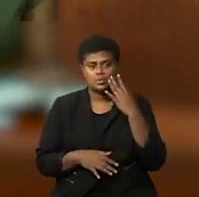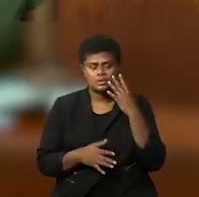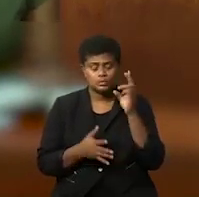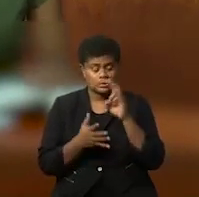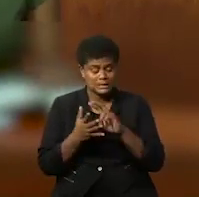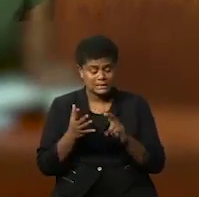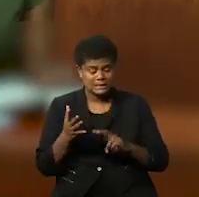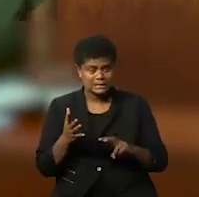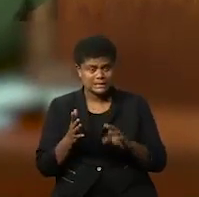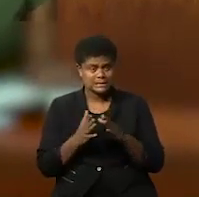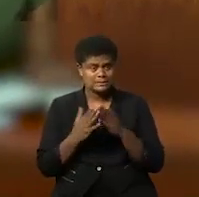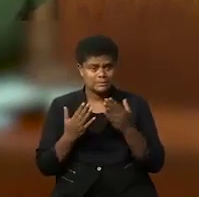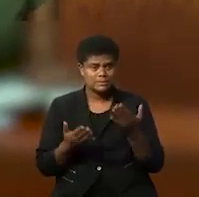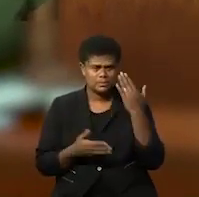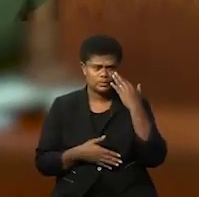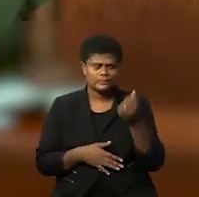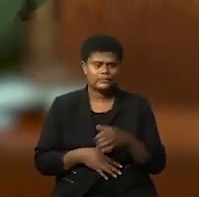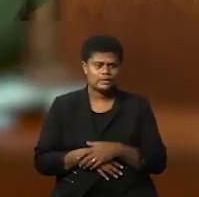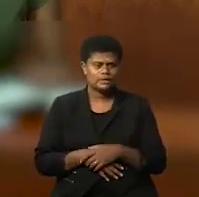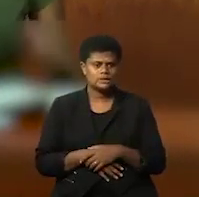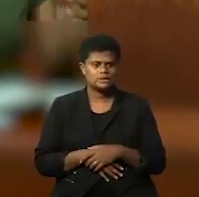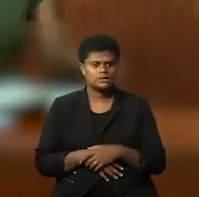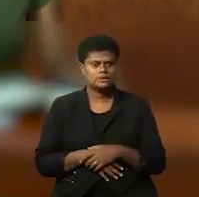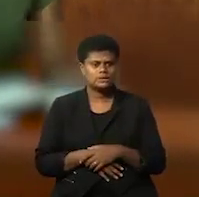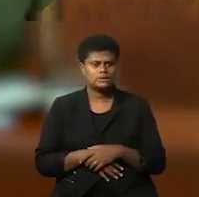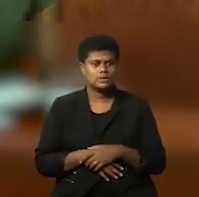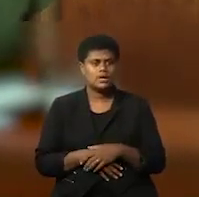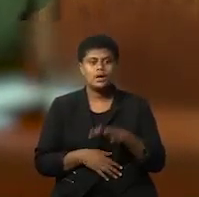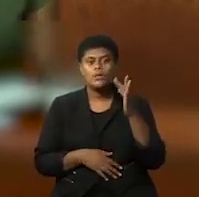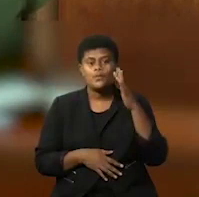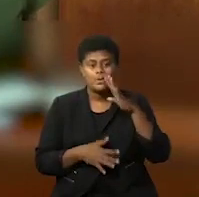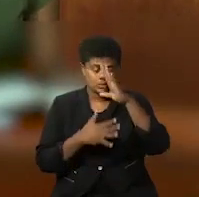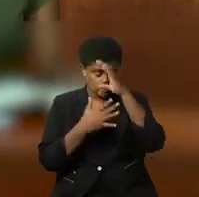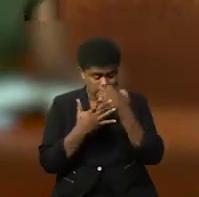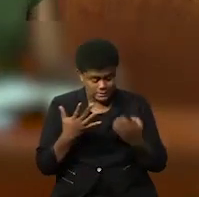When we read the Bible, we find, and even when we exercise our faith,